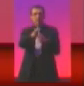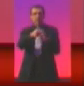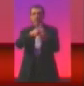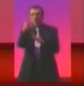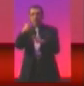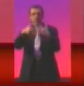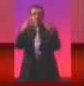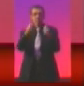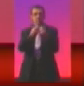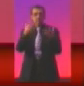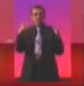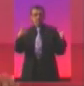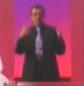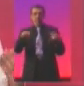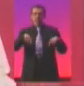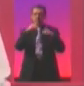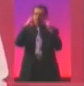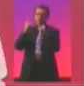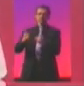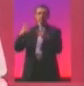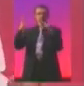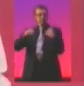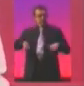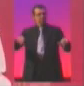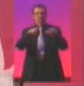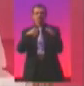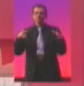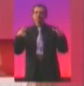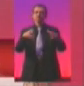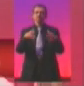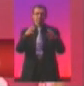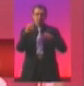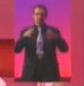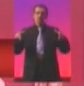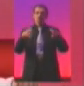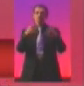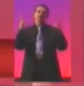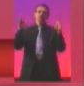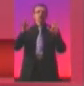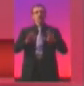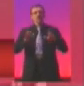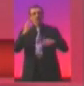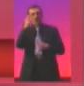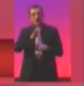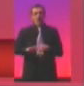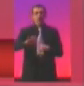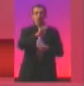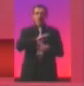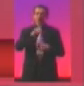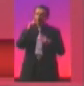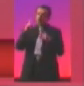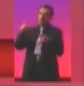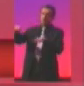us as a party and as a country is, as it has always been, whether we can triumph over